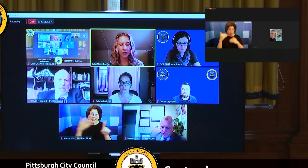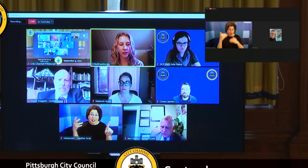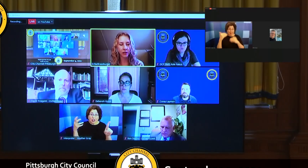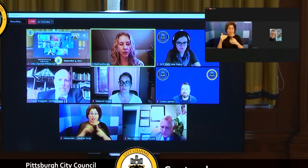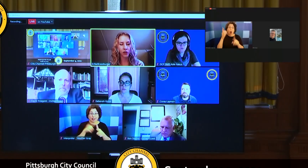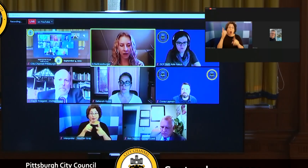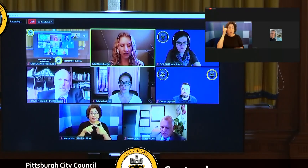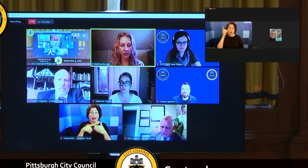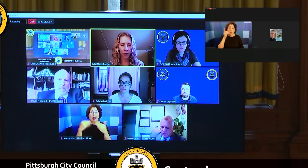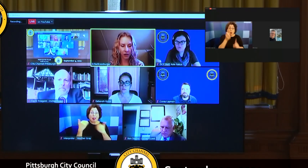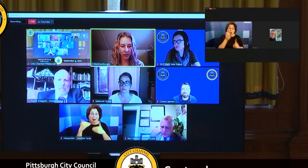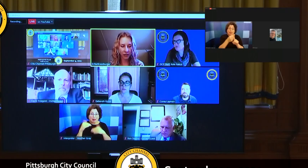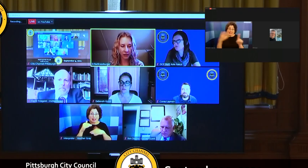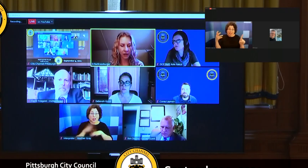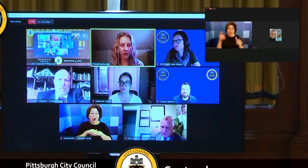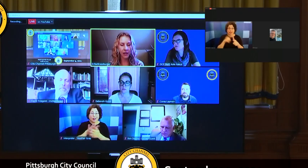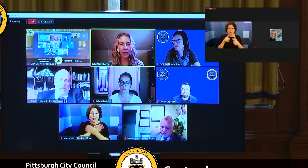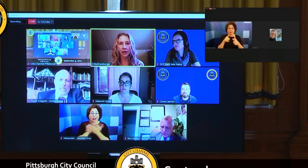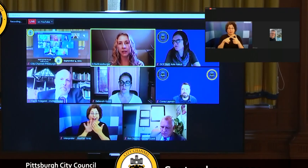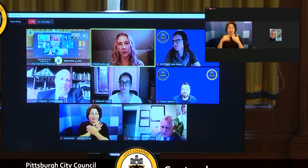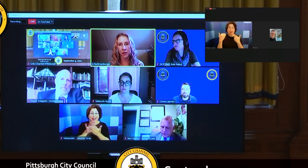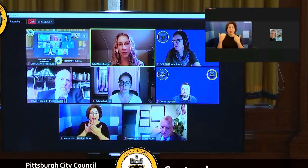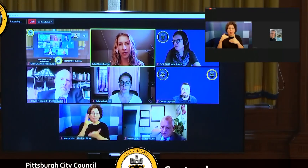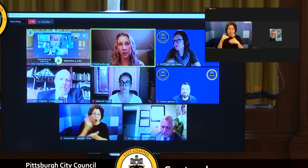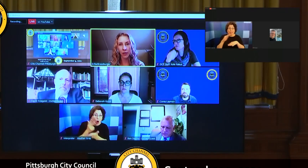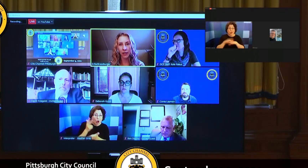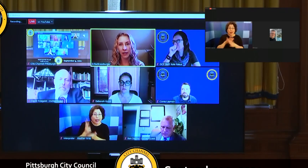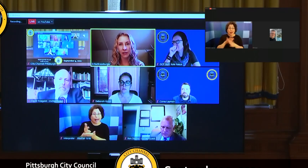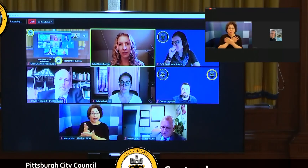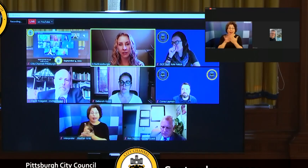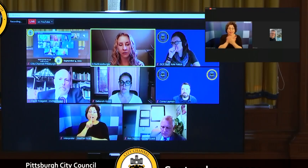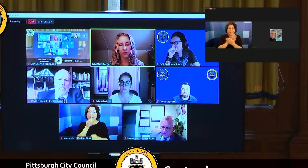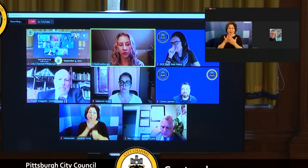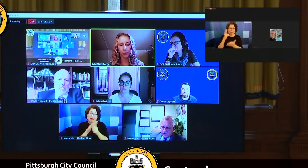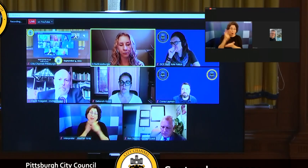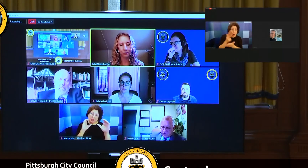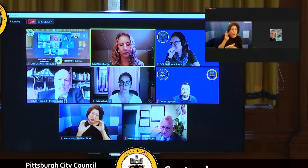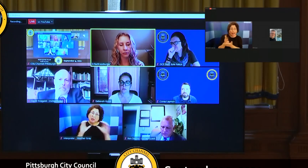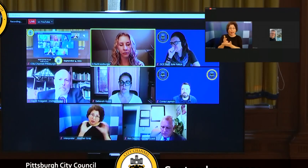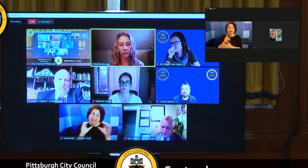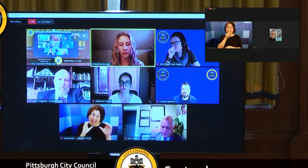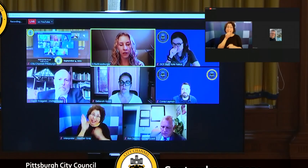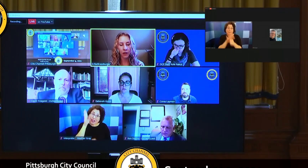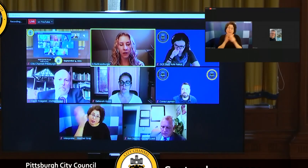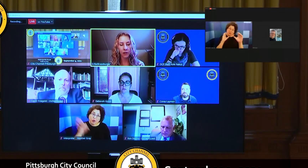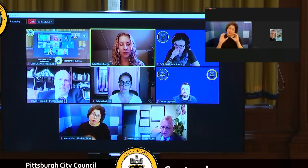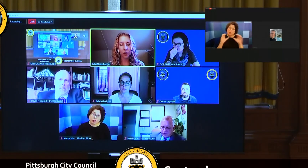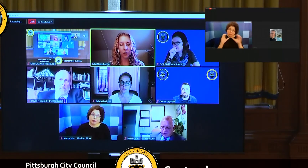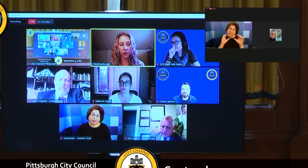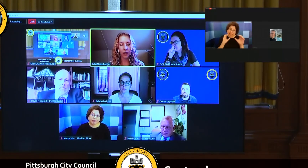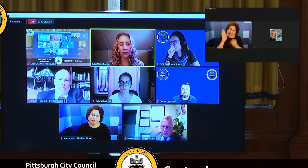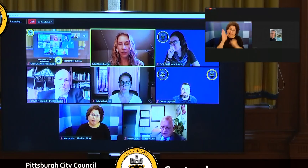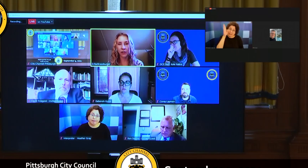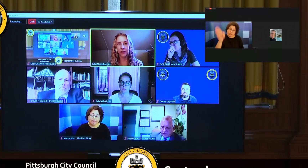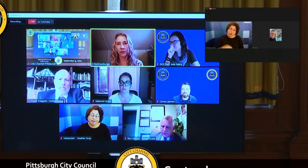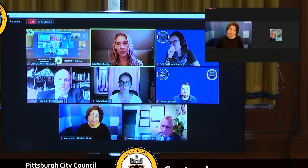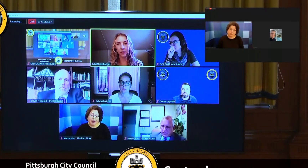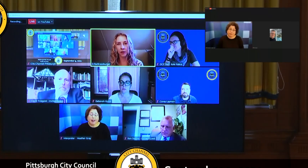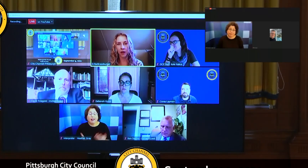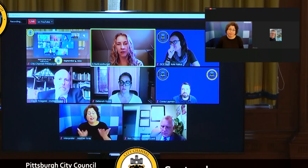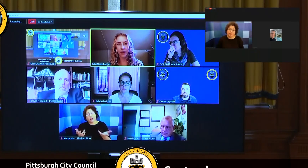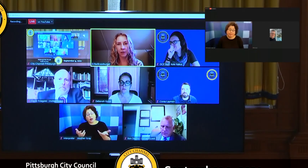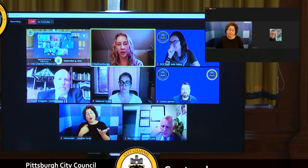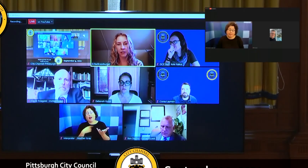Chatham-related traffic and parking, and a commitment to communicate into the future. So I really think that this